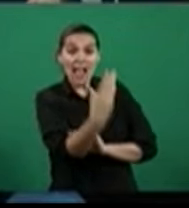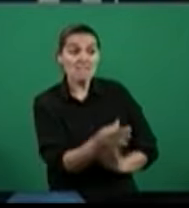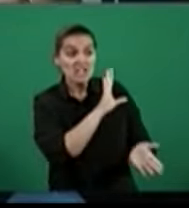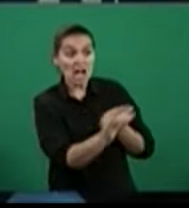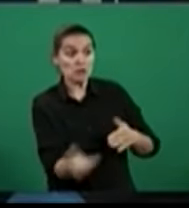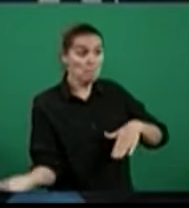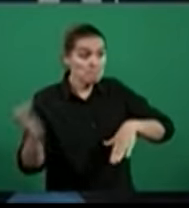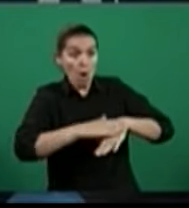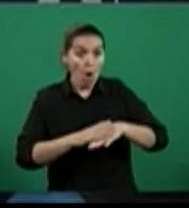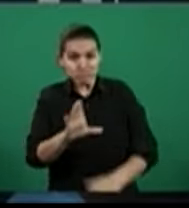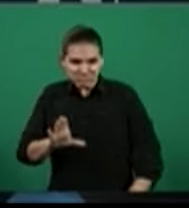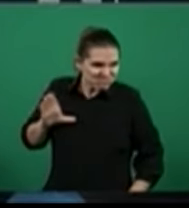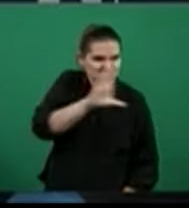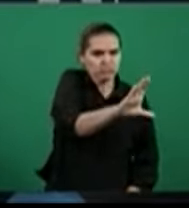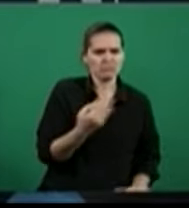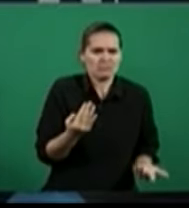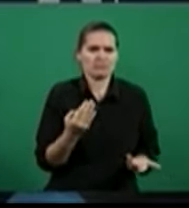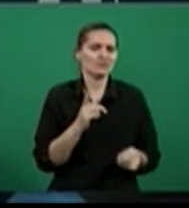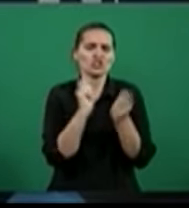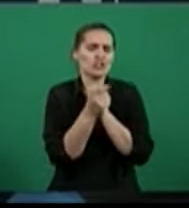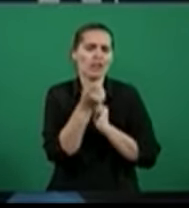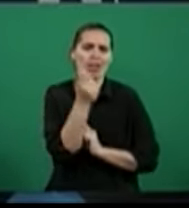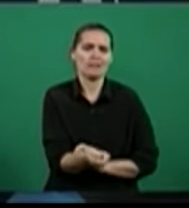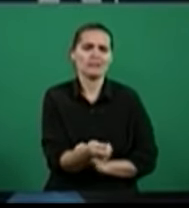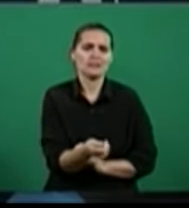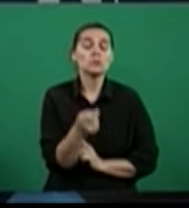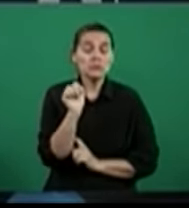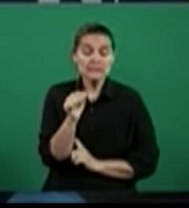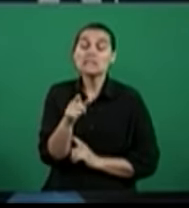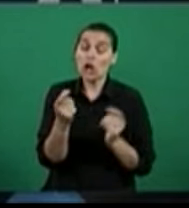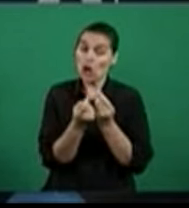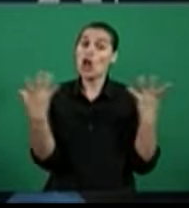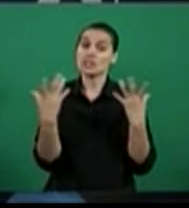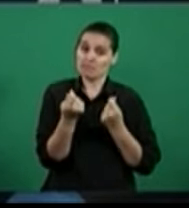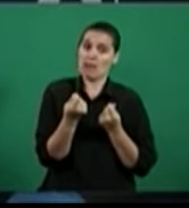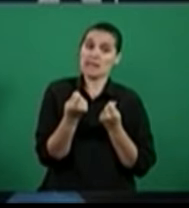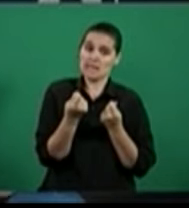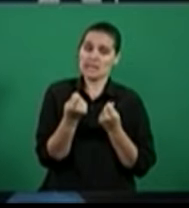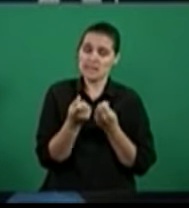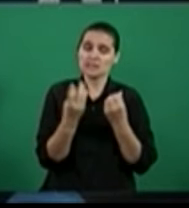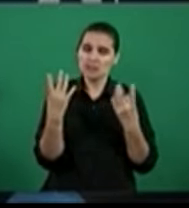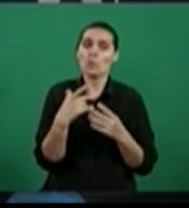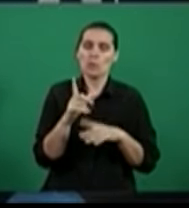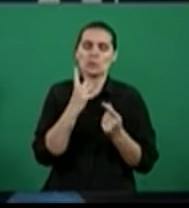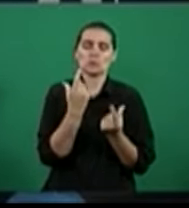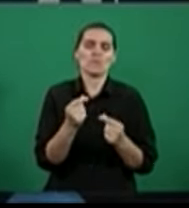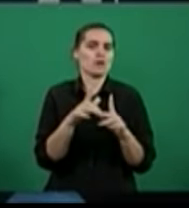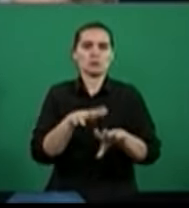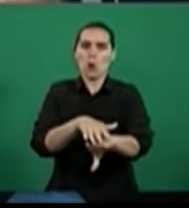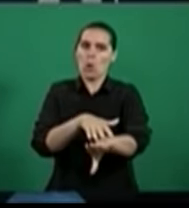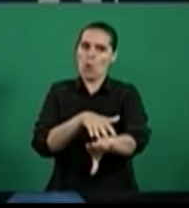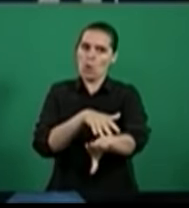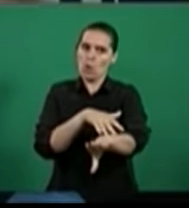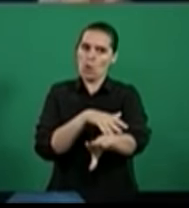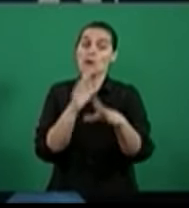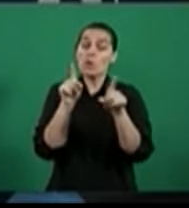cash into it really didn't change a lot. This is a larger amount of money that we'll phase in. We plan to do it quite slowly. We plan to tell people in